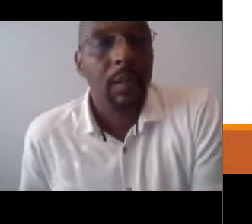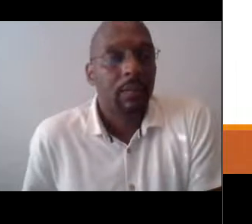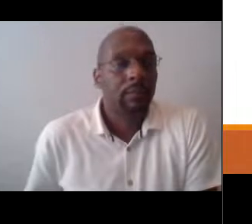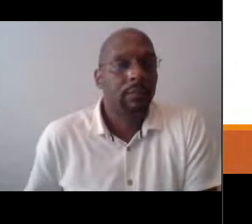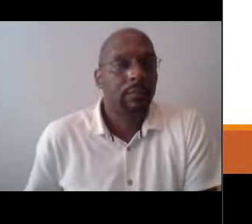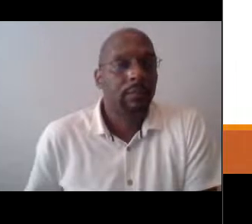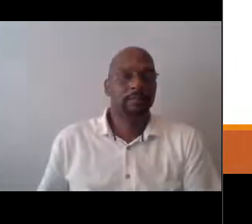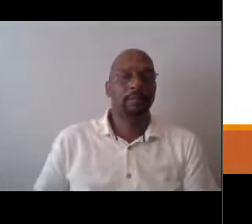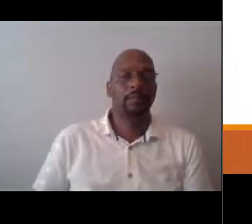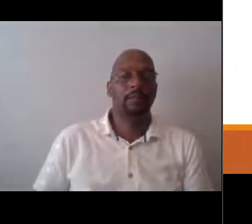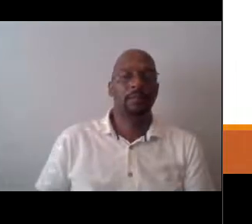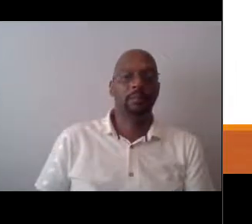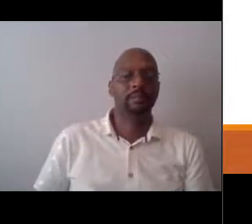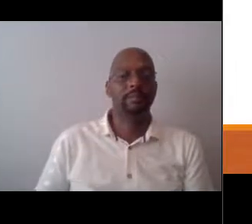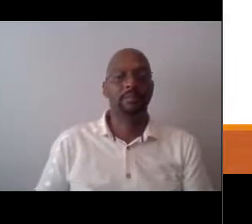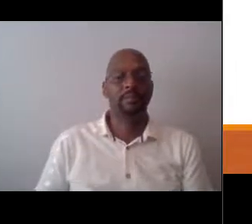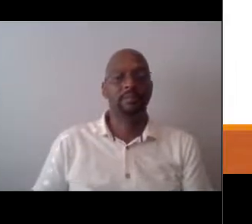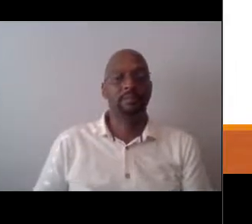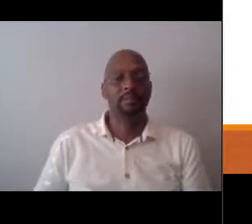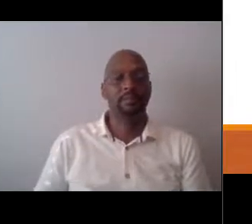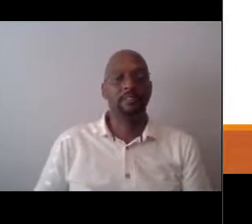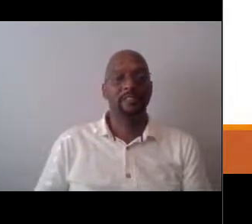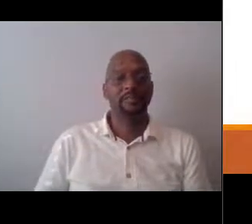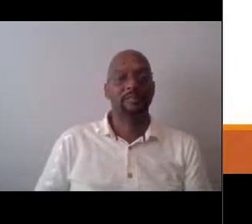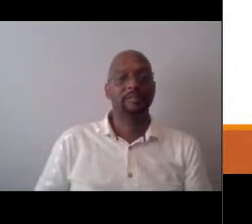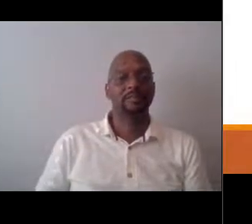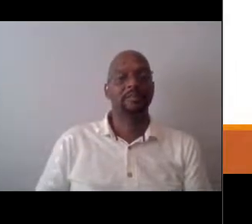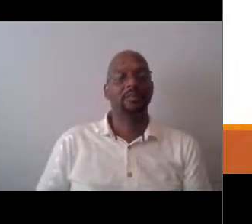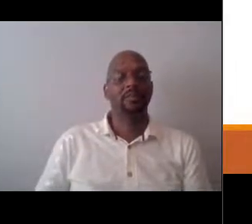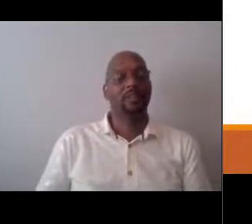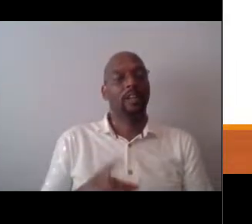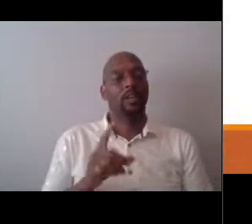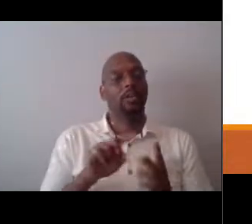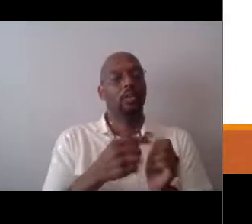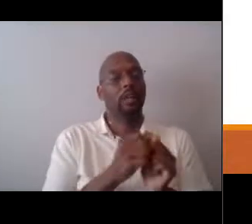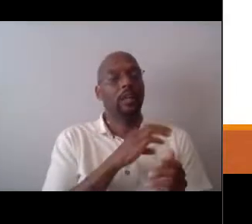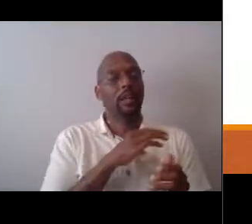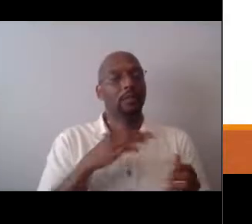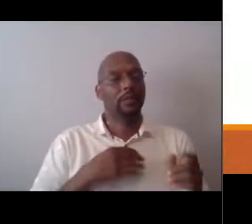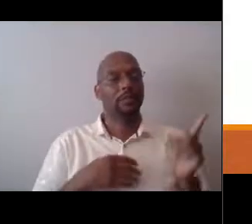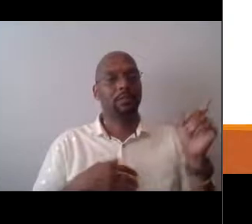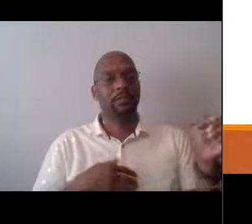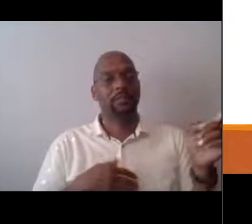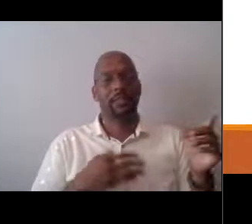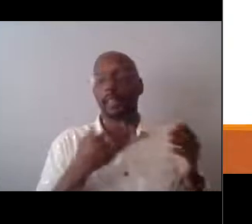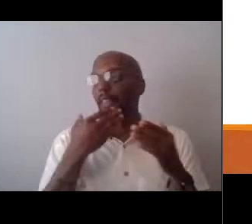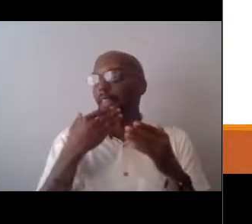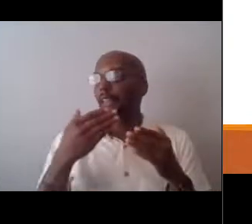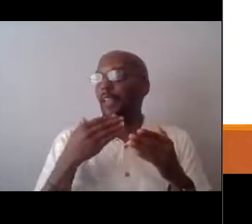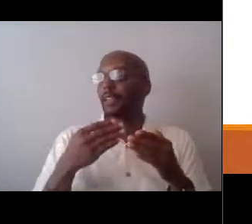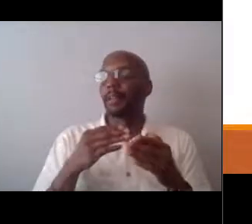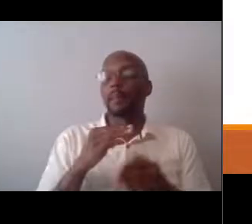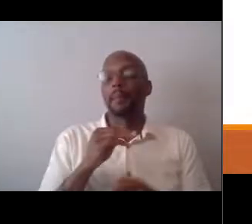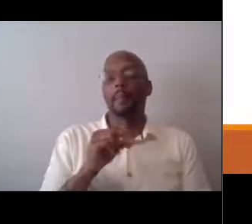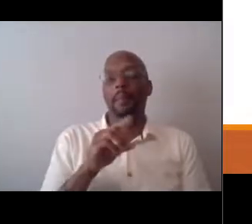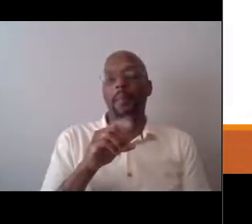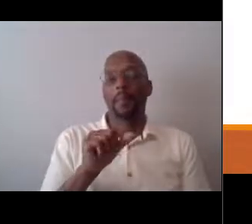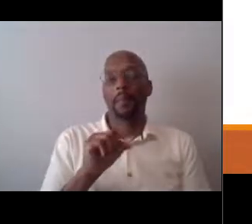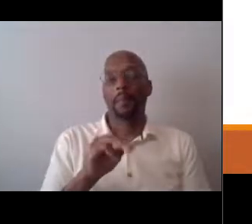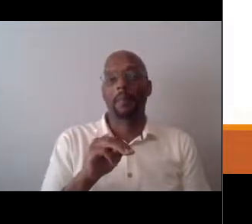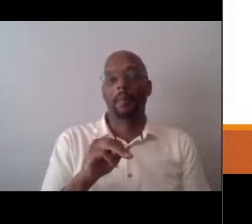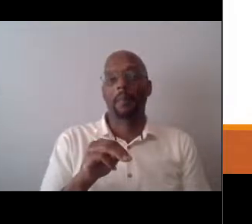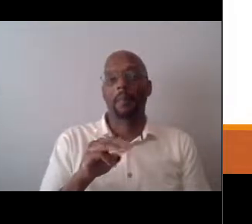what? That's going to be mine at the end. But we'll start with Commissioner Liu. Thank you, Madam Chair. And Tony, it's getting late